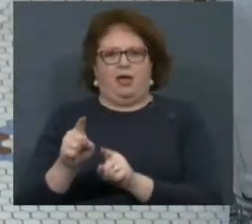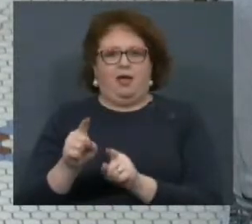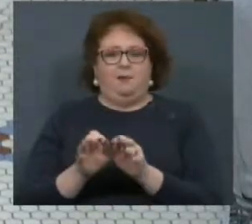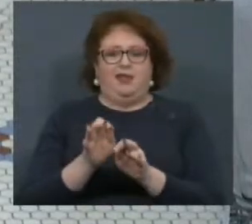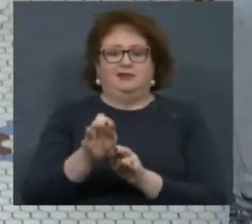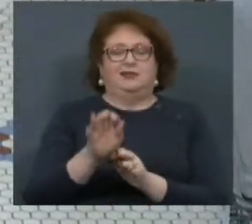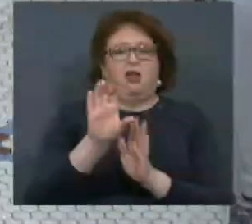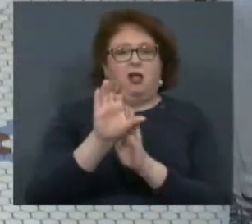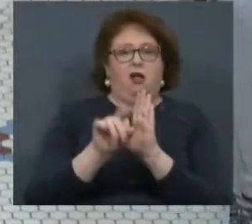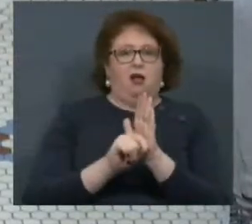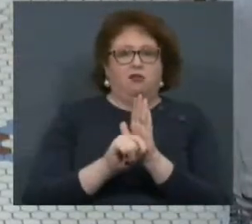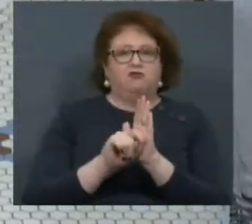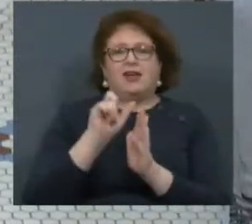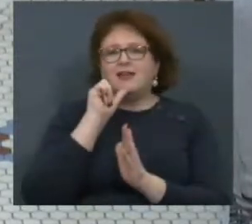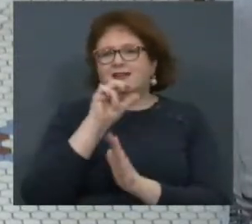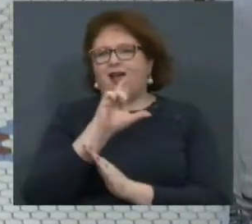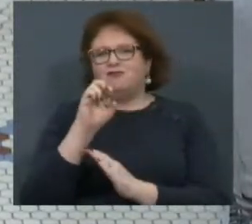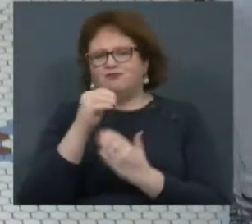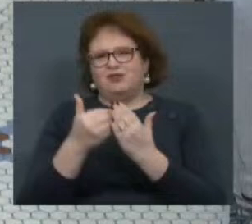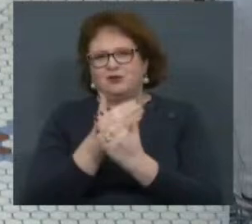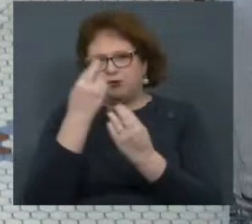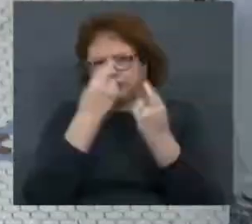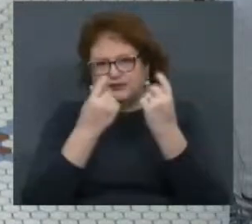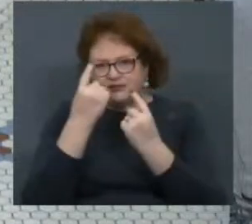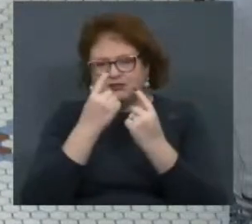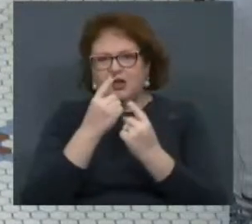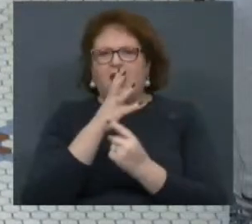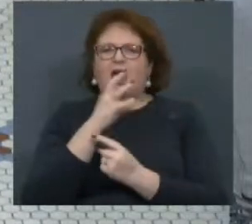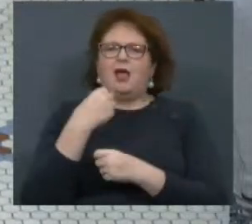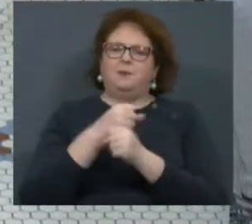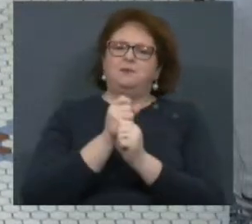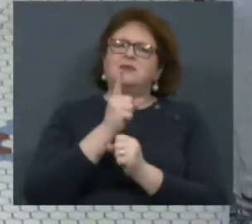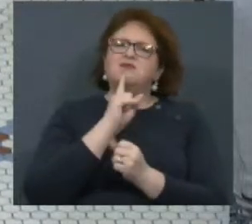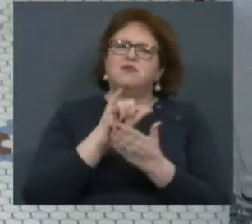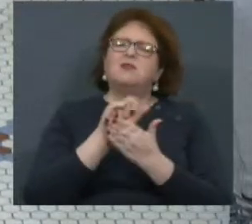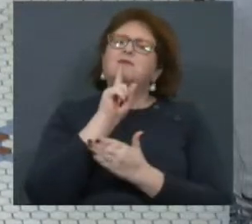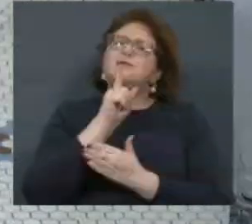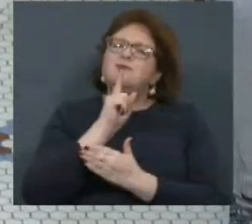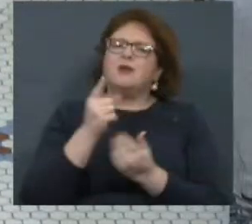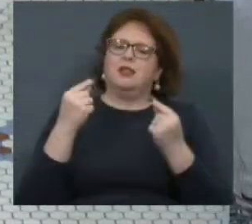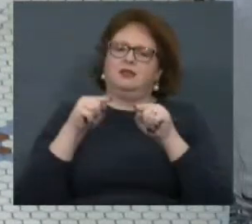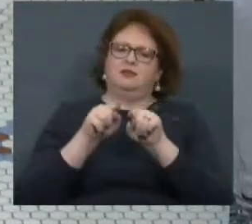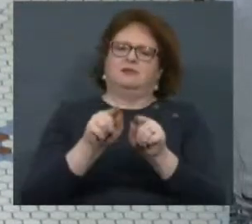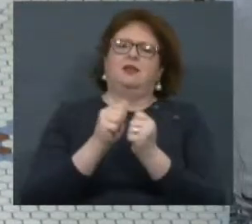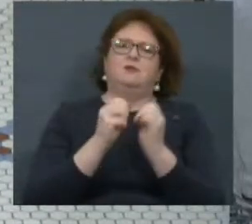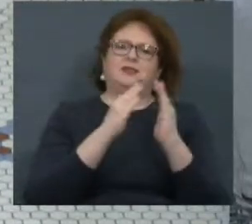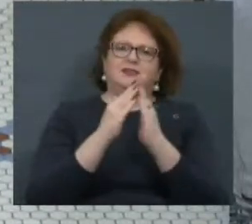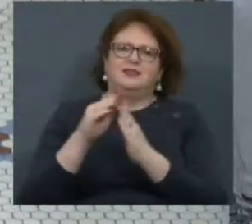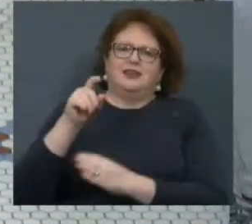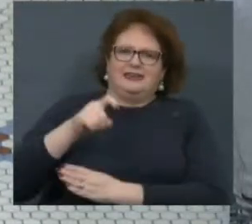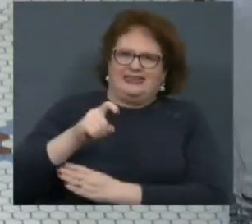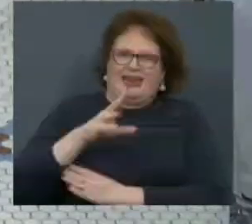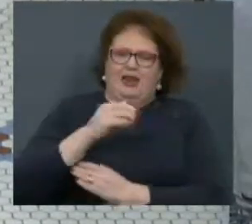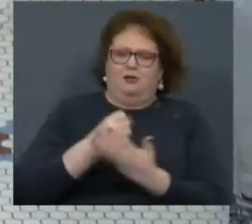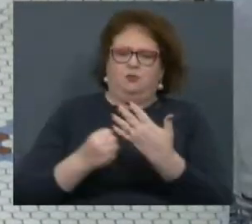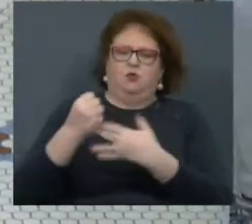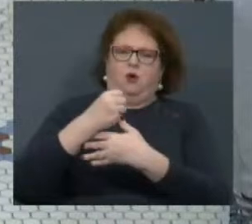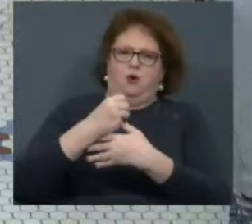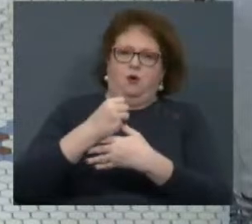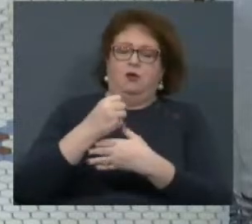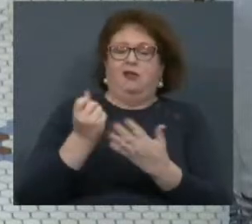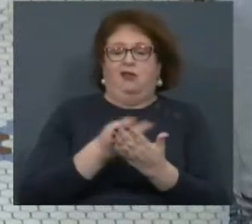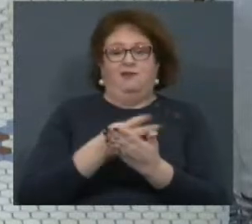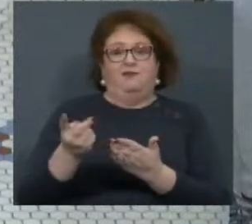require careful consideration to ensure it aligns with the city's needs and priorities. With the failure of the sales tax vote, the city must